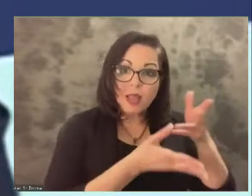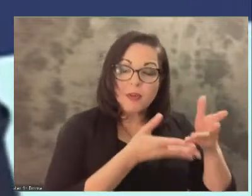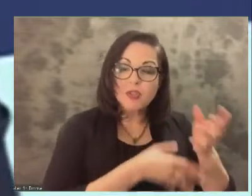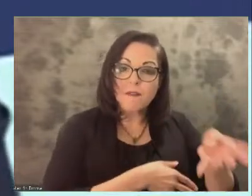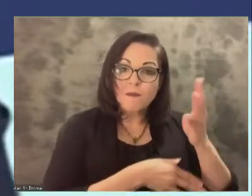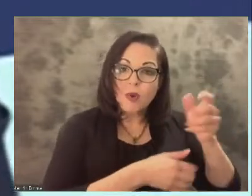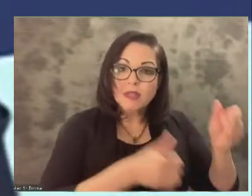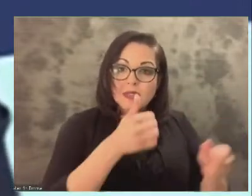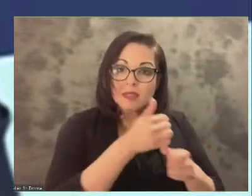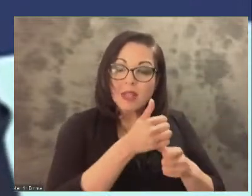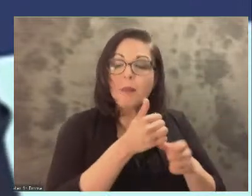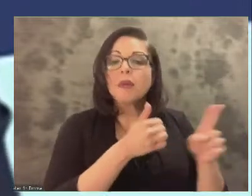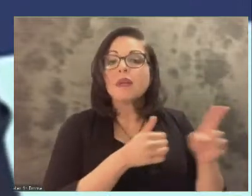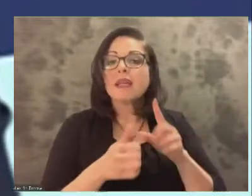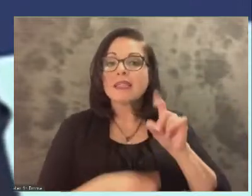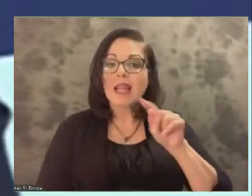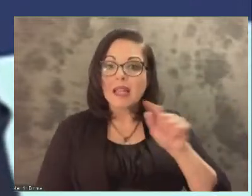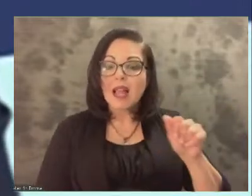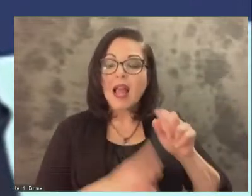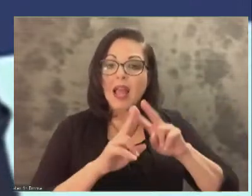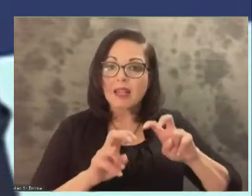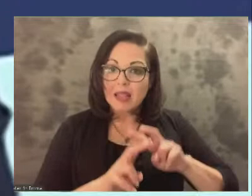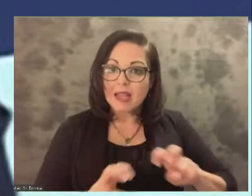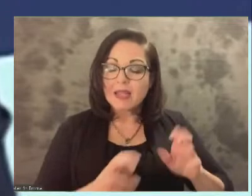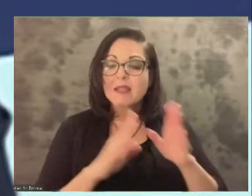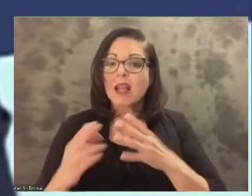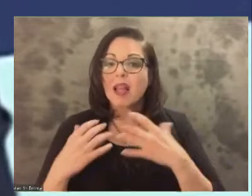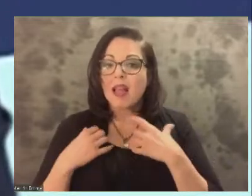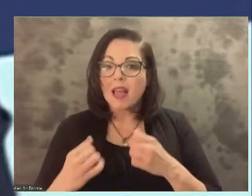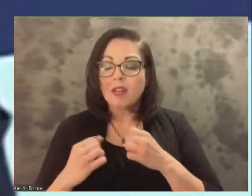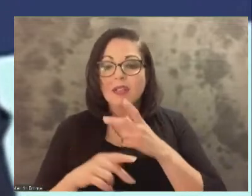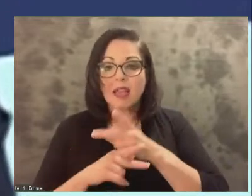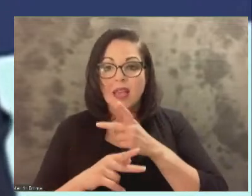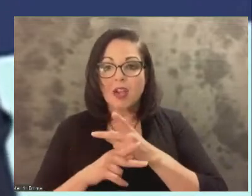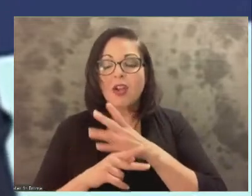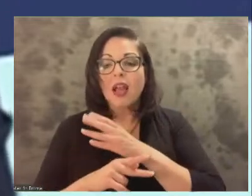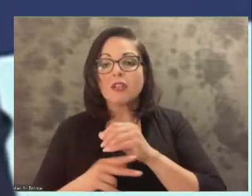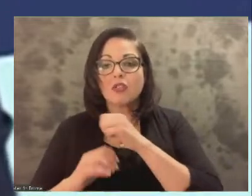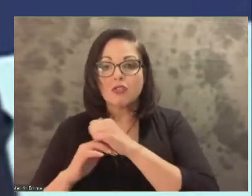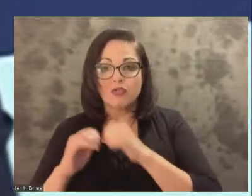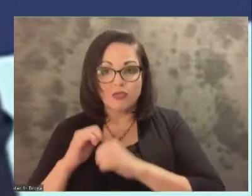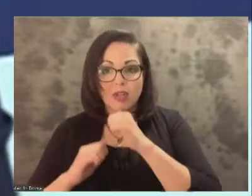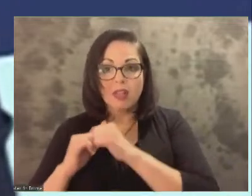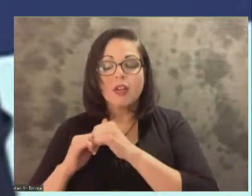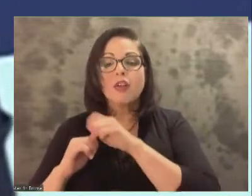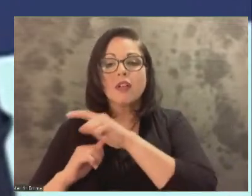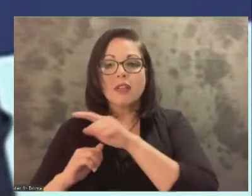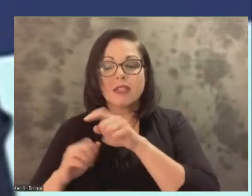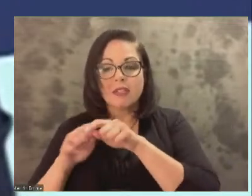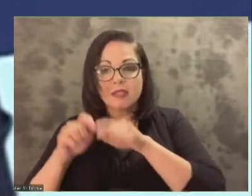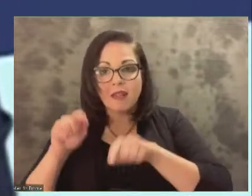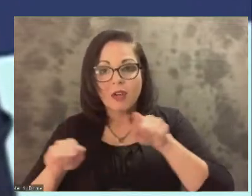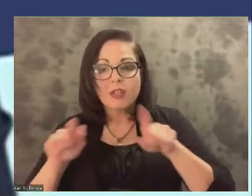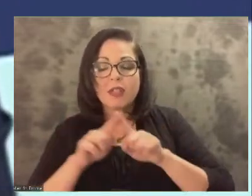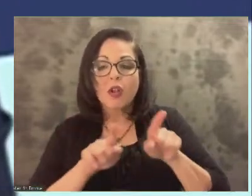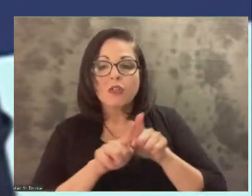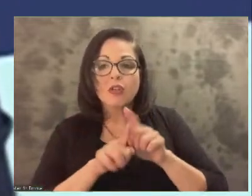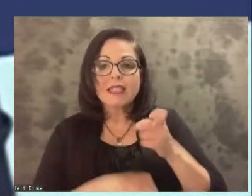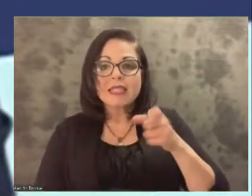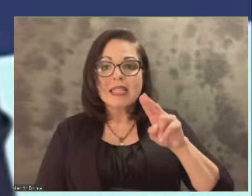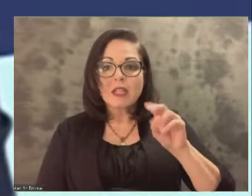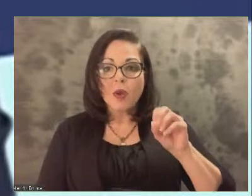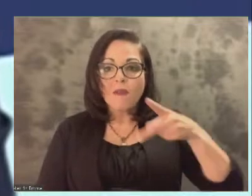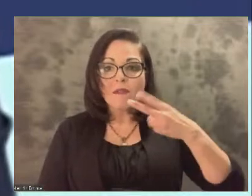data analytics and research, healthcare access and quality, and structural drivers and xenophobia, in addition to 1 work group focused